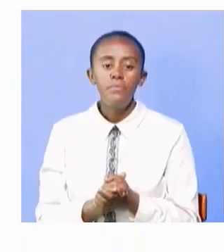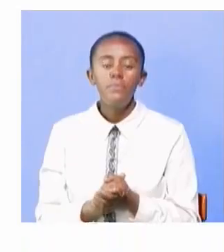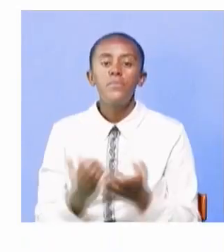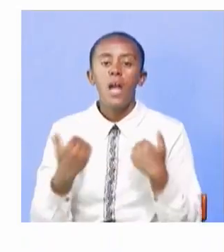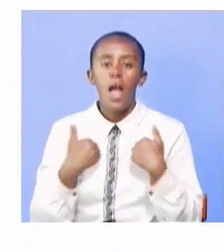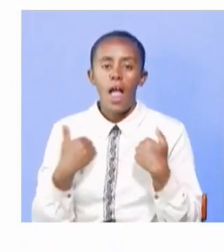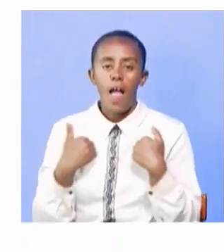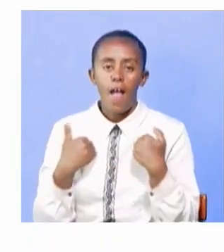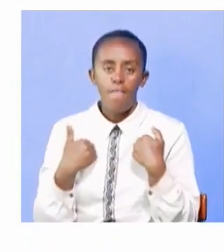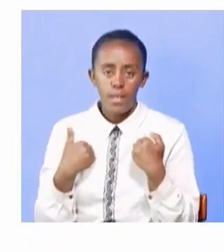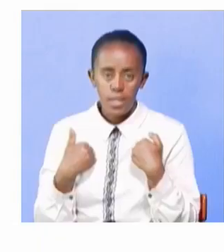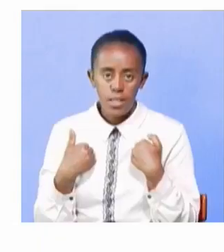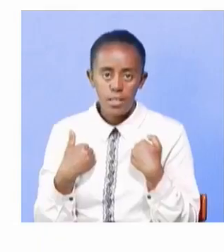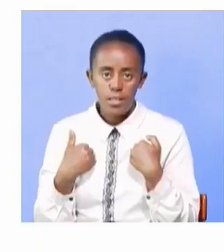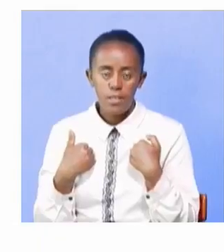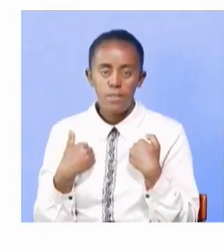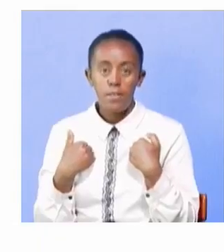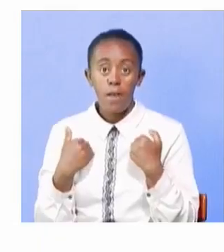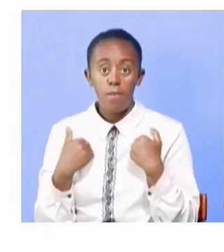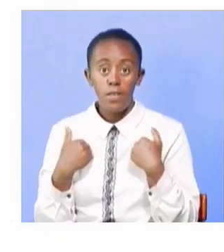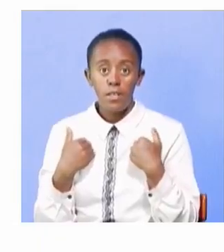having